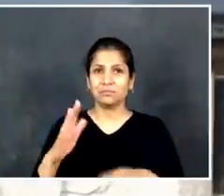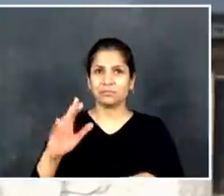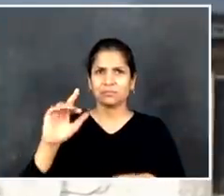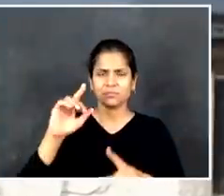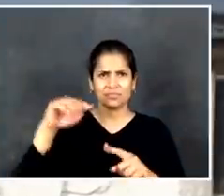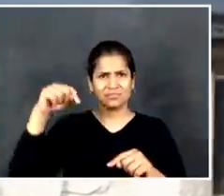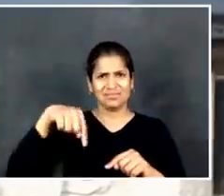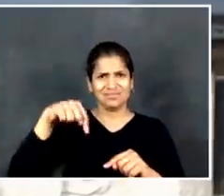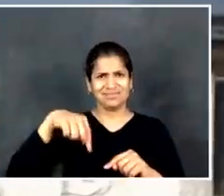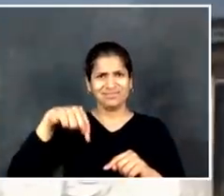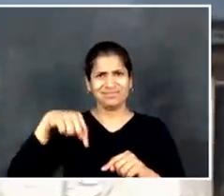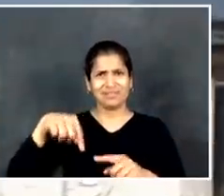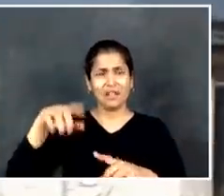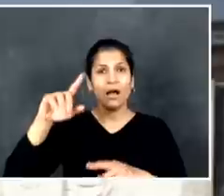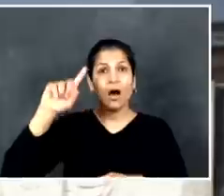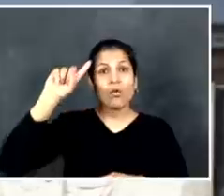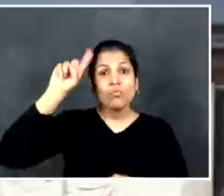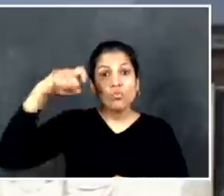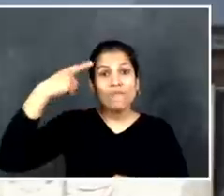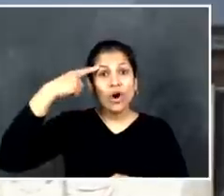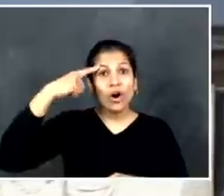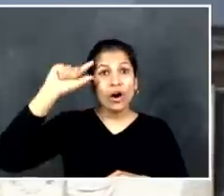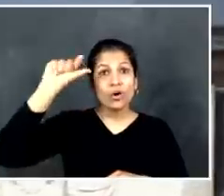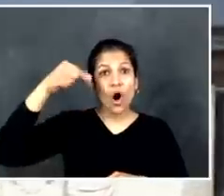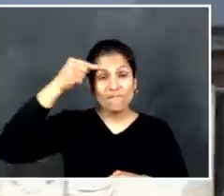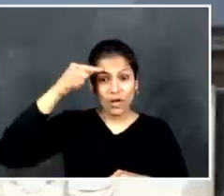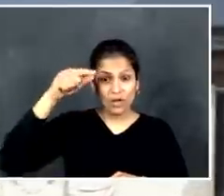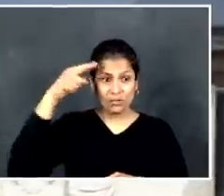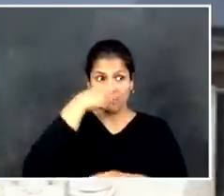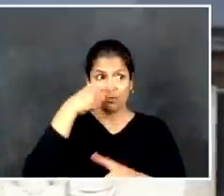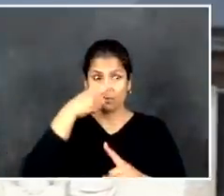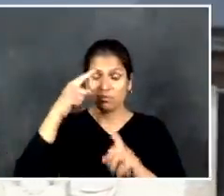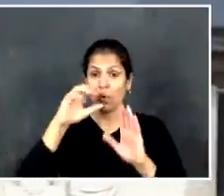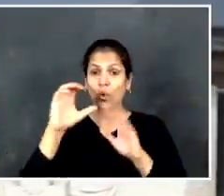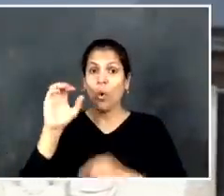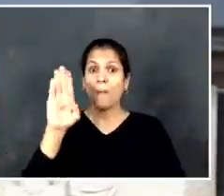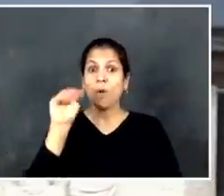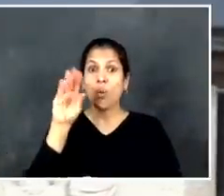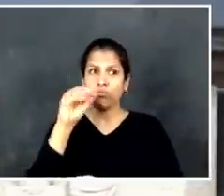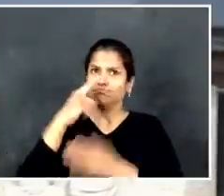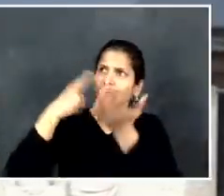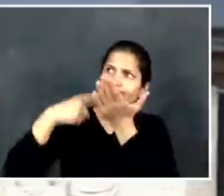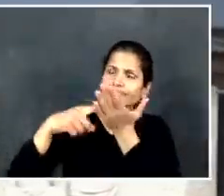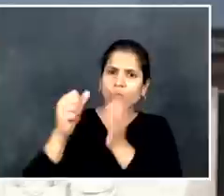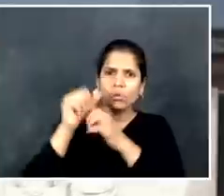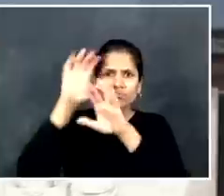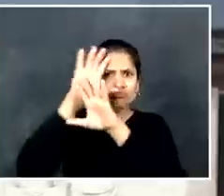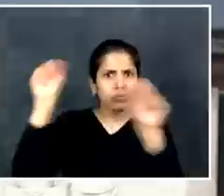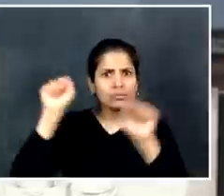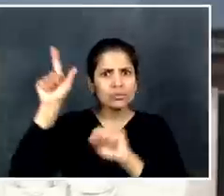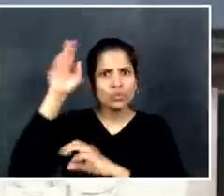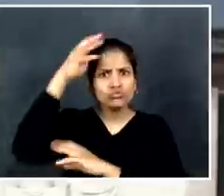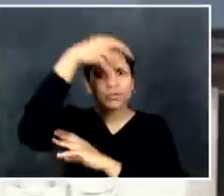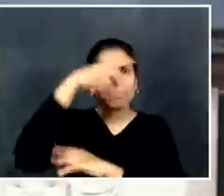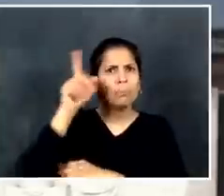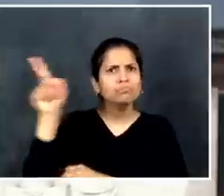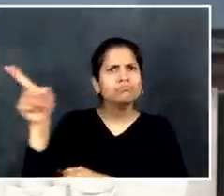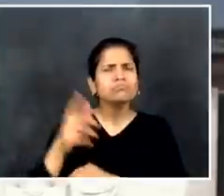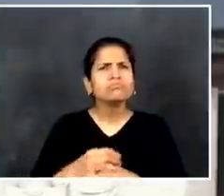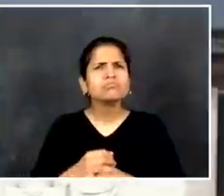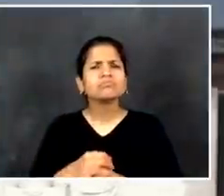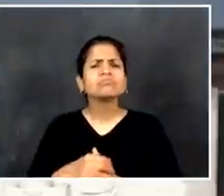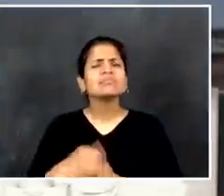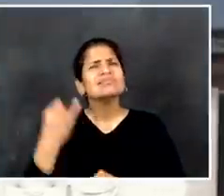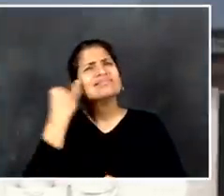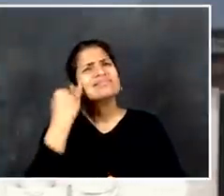president today. So, Marcia, on the first point, I am really concerned. I don't begrudge any state or any city